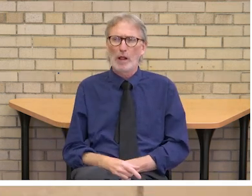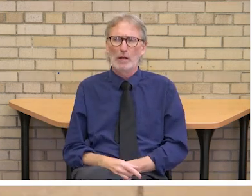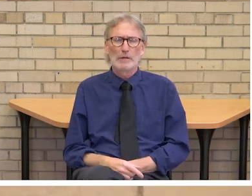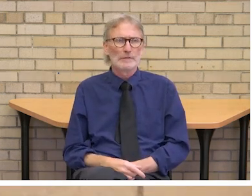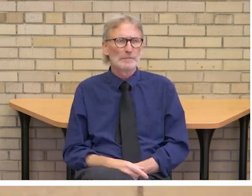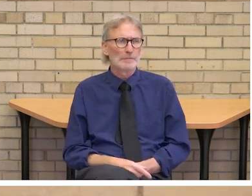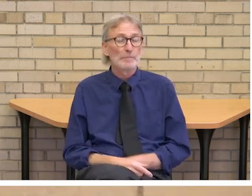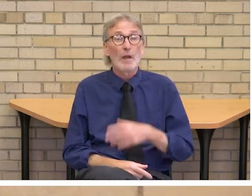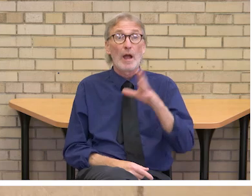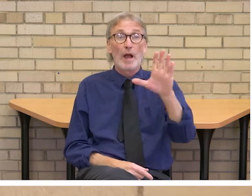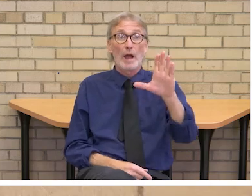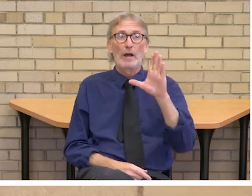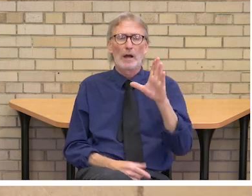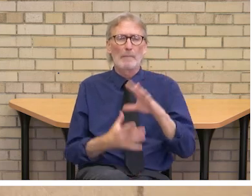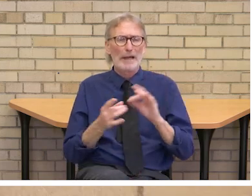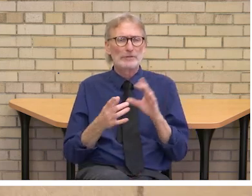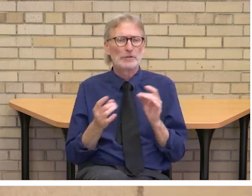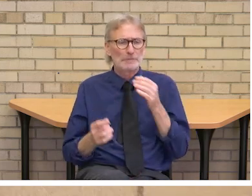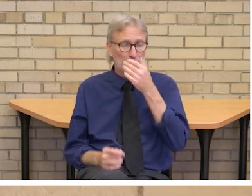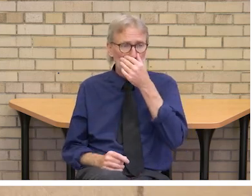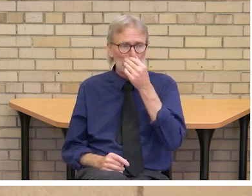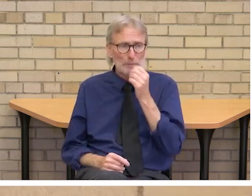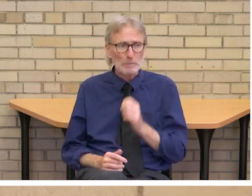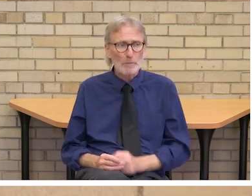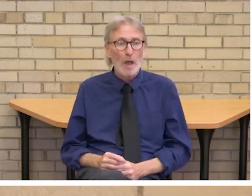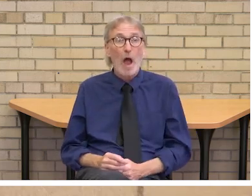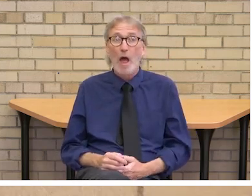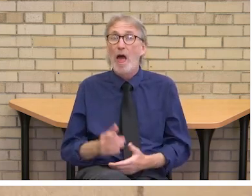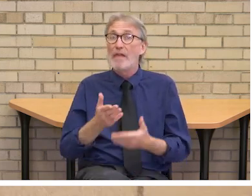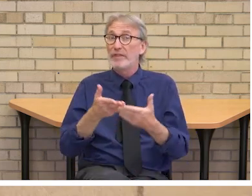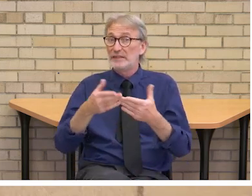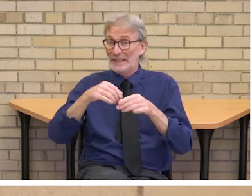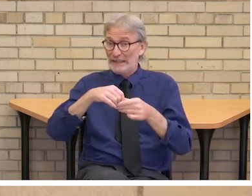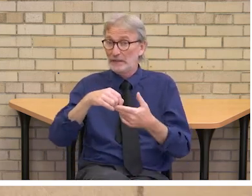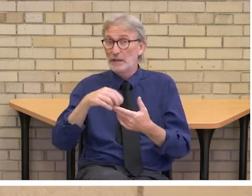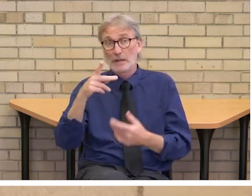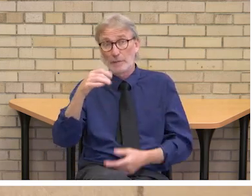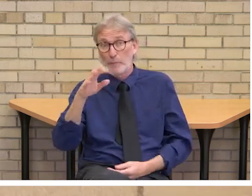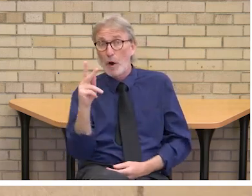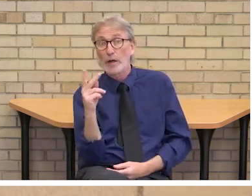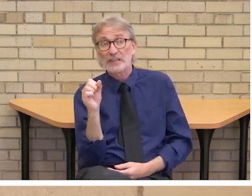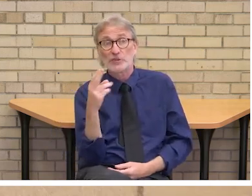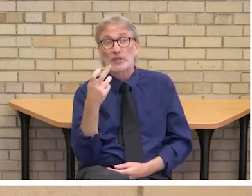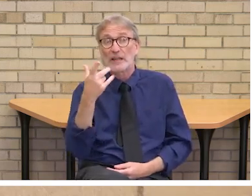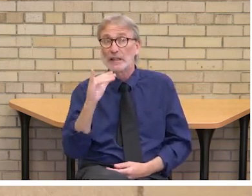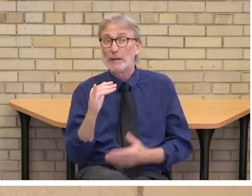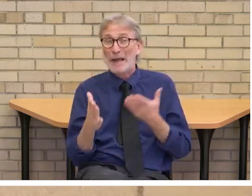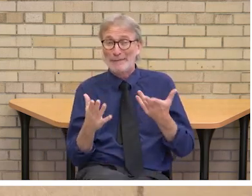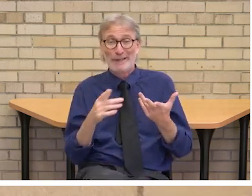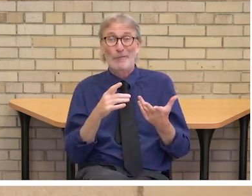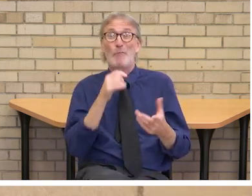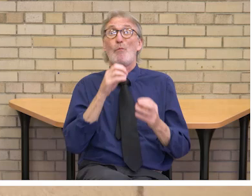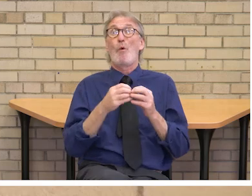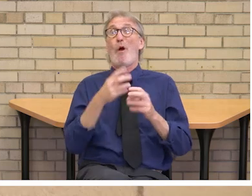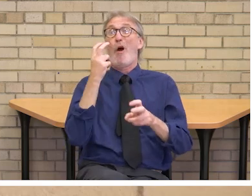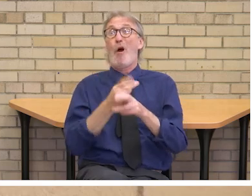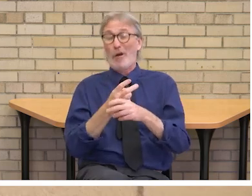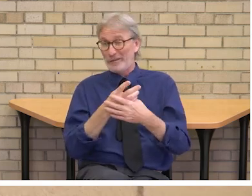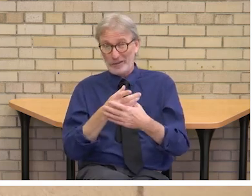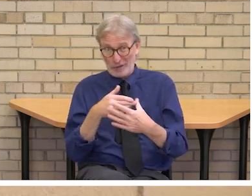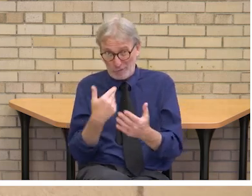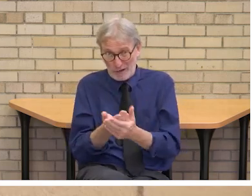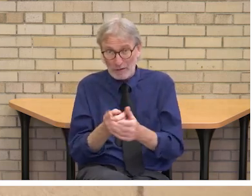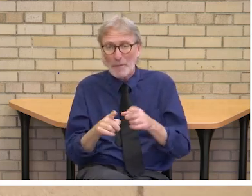Worth mentioning that amenities in Schenley Park, while they are maybe less convenient to access, will not be